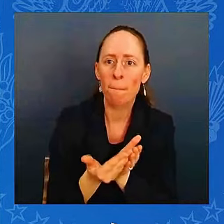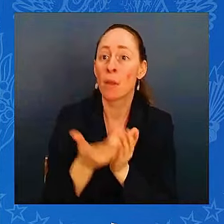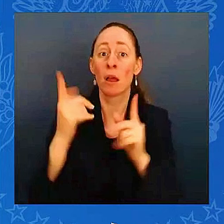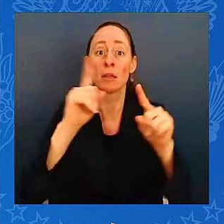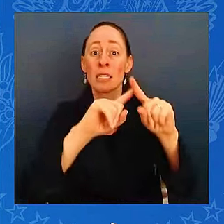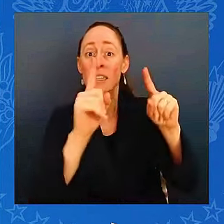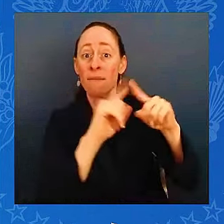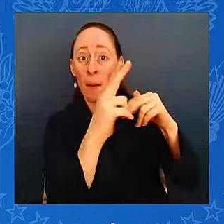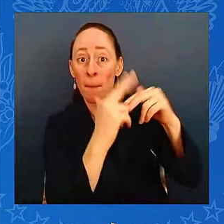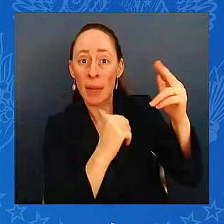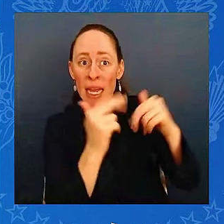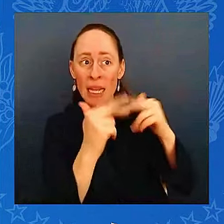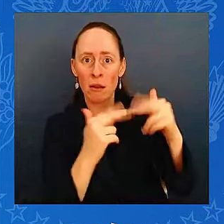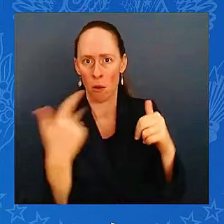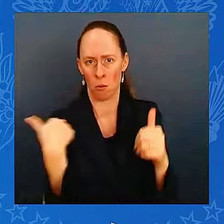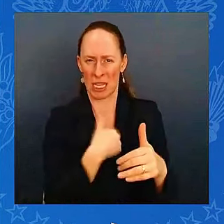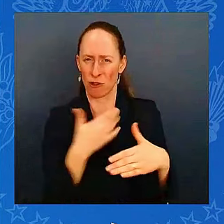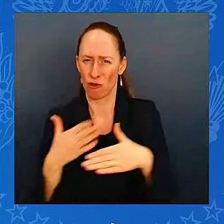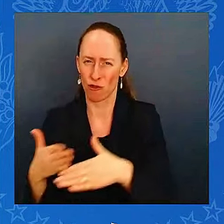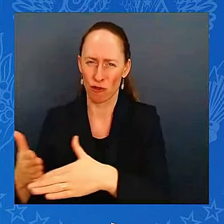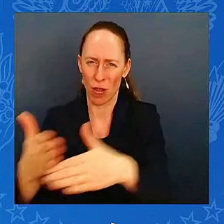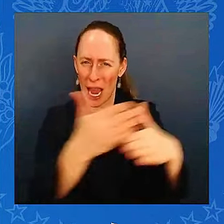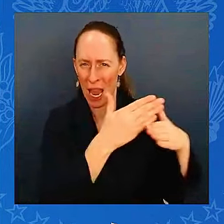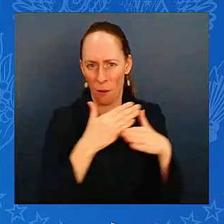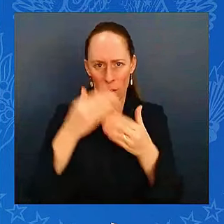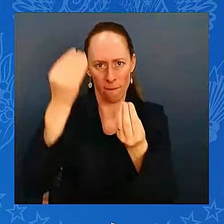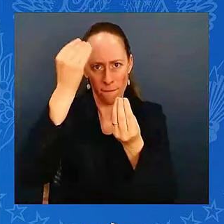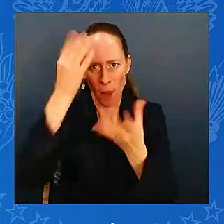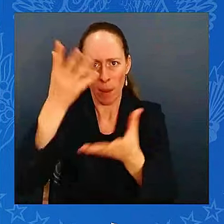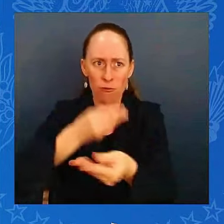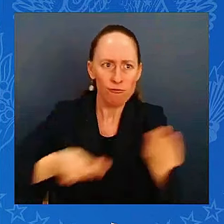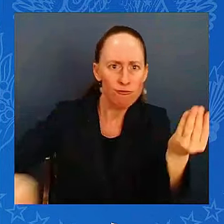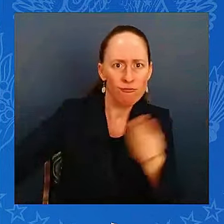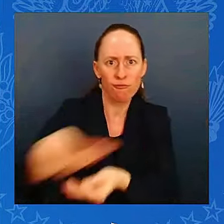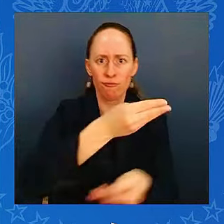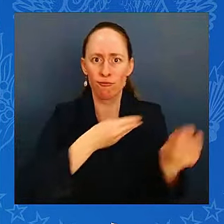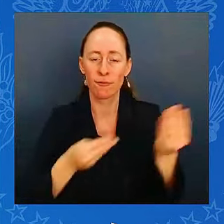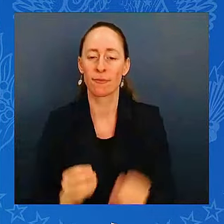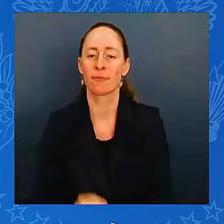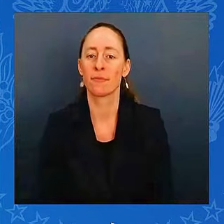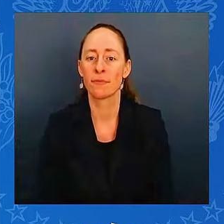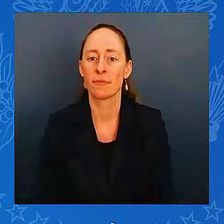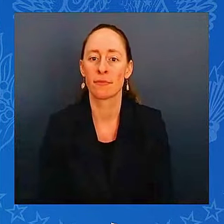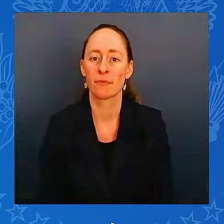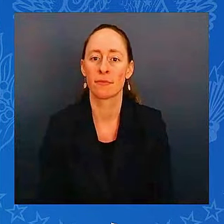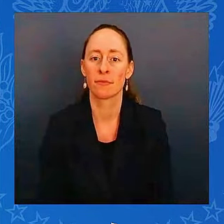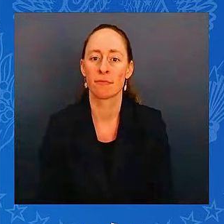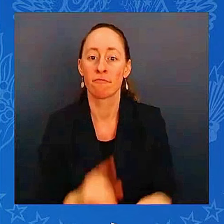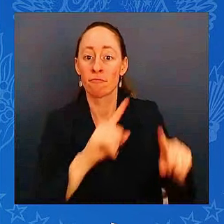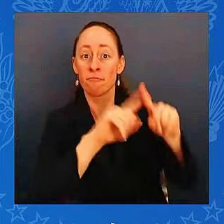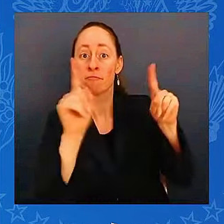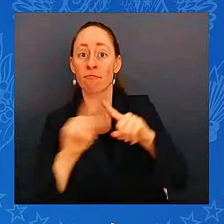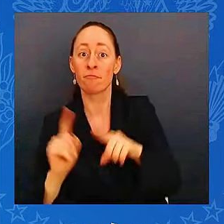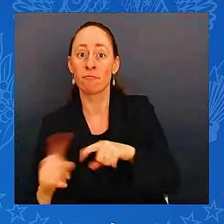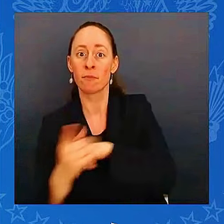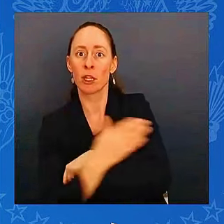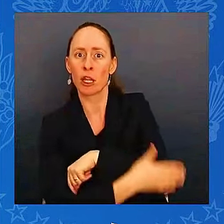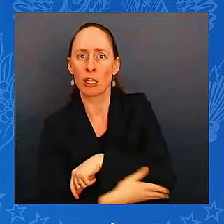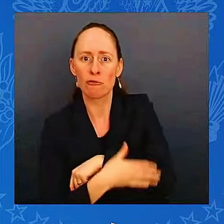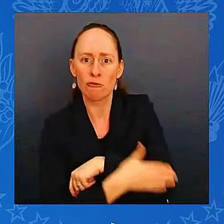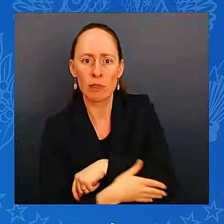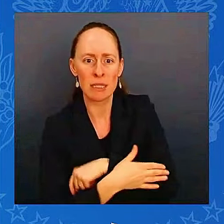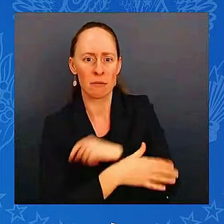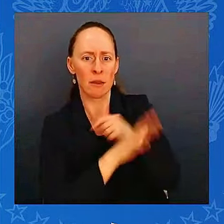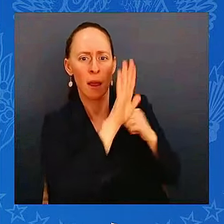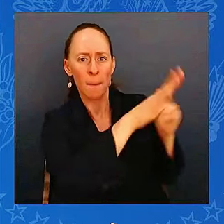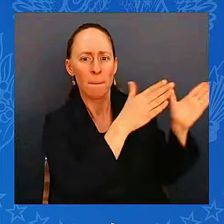plans with coalition partners to establish concrete progress on preventing the illicit manufacturing and trafficking of synthetic drugs.